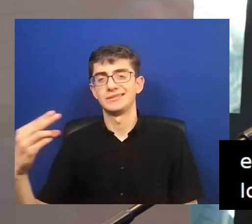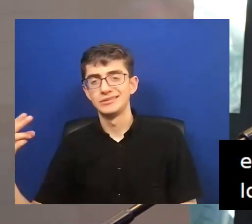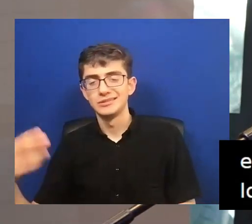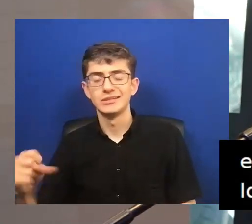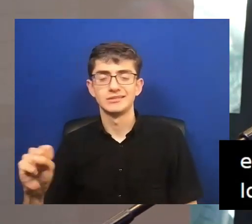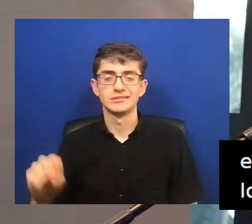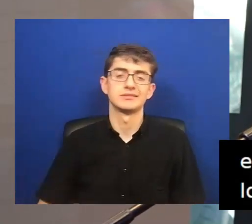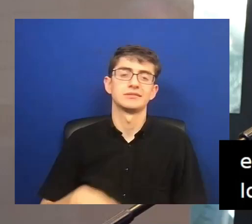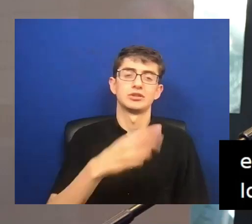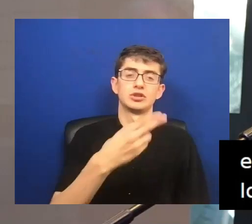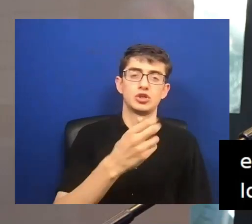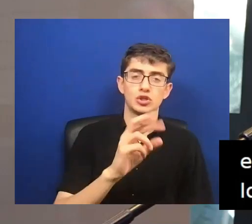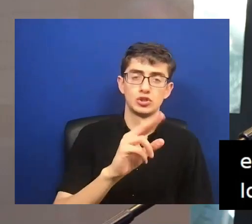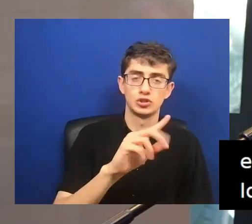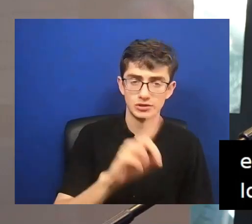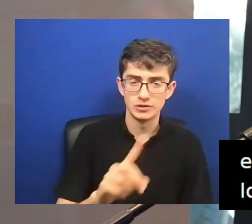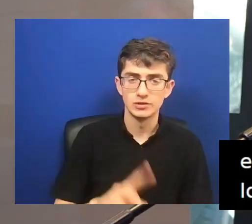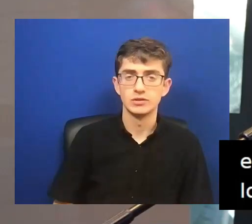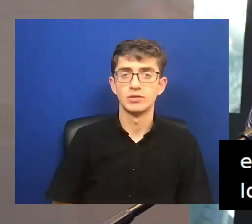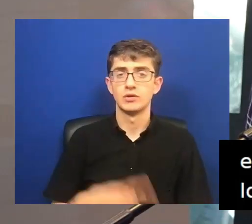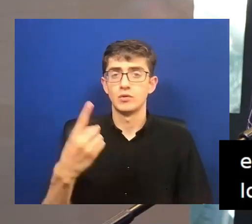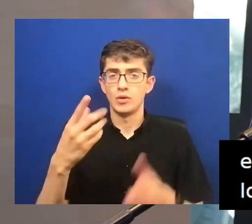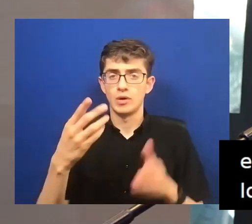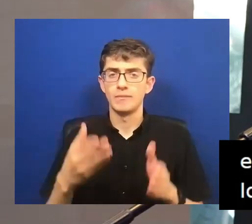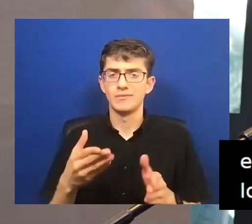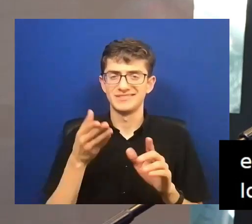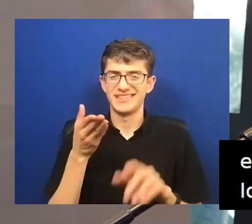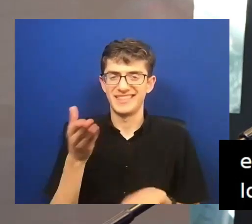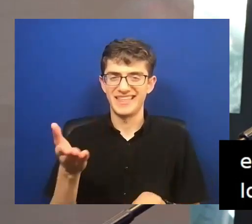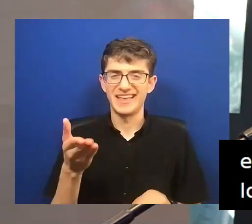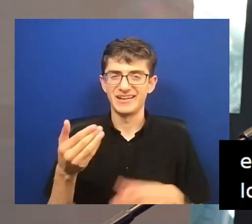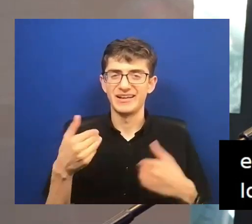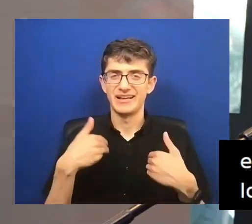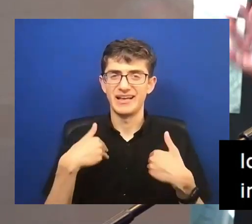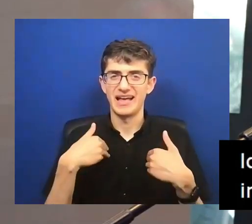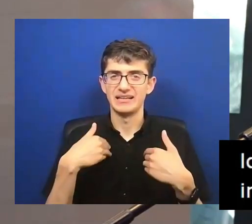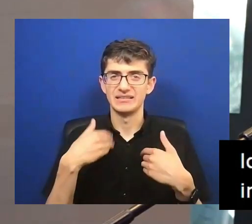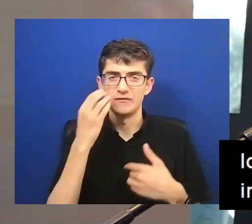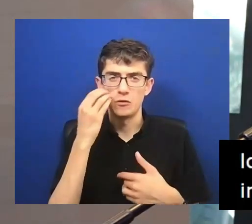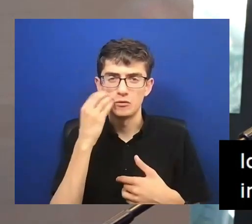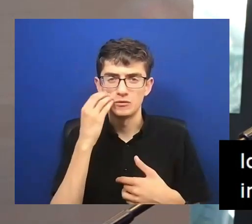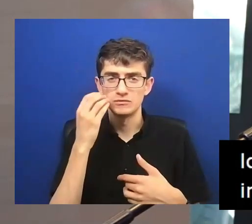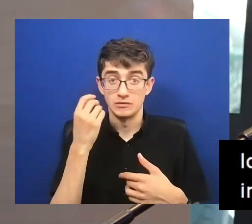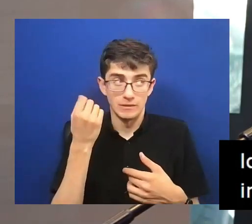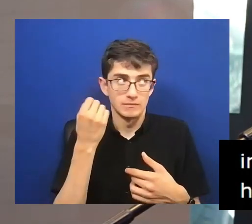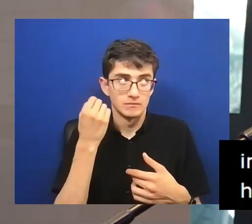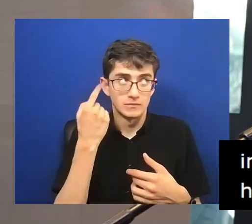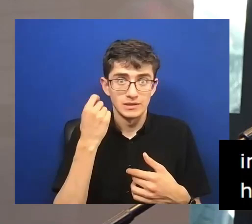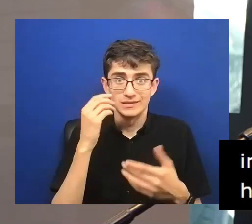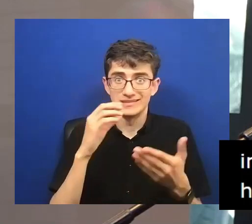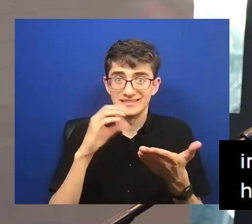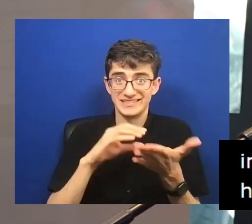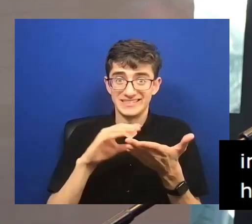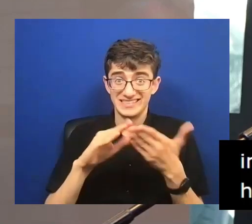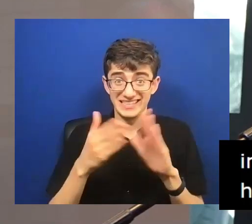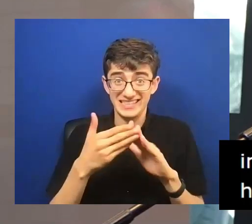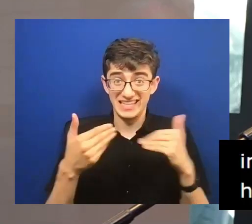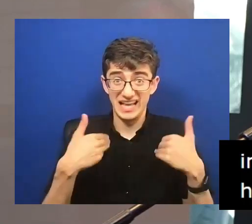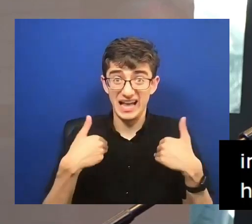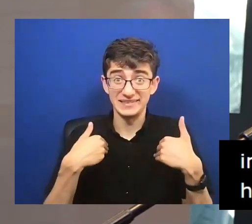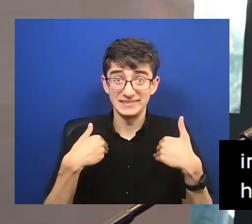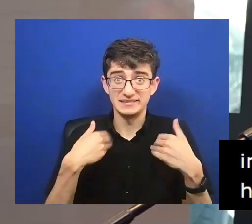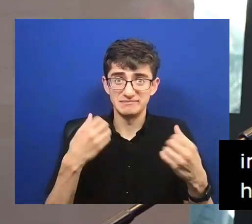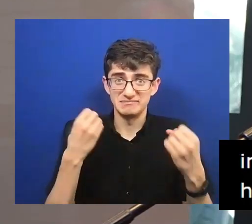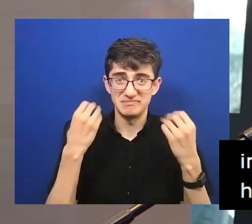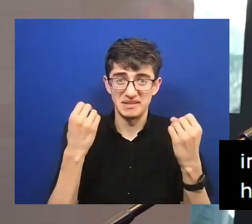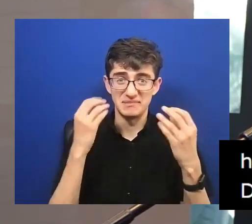one person has asked for a phone. The city seems to have a million phones. I don't know. They seem to have them in a warehouse or something. Not one person has